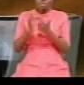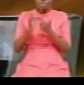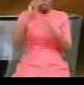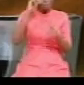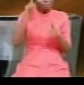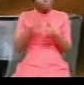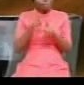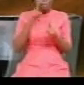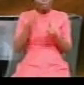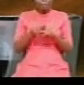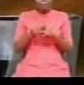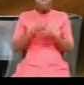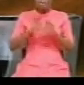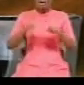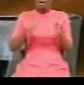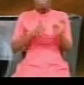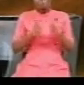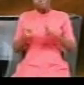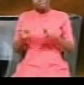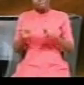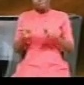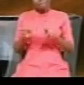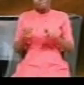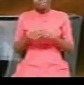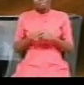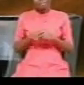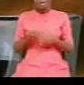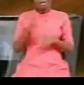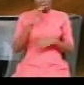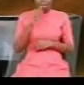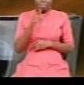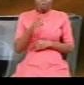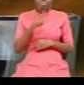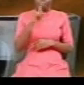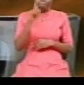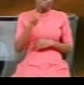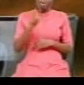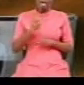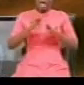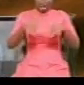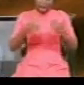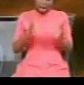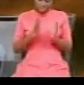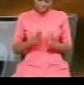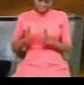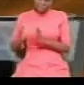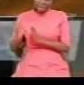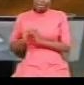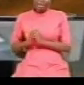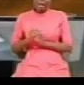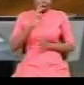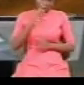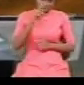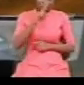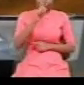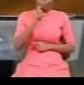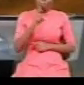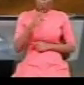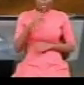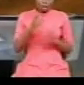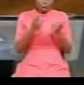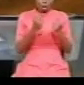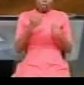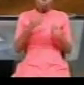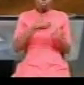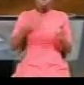Brethren, how ready are you? How prepared are you? The coming of the